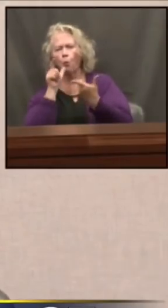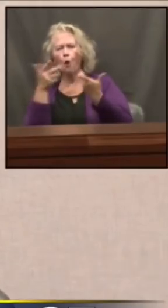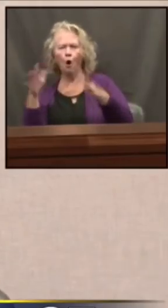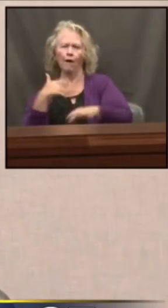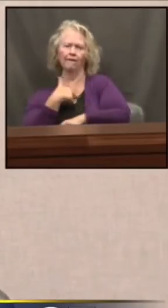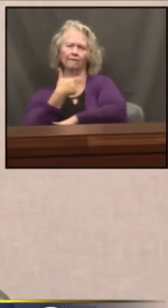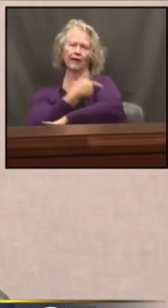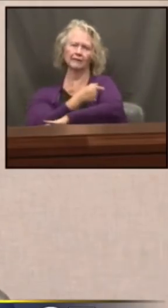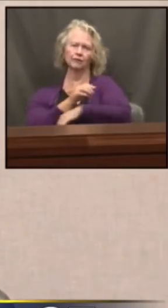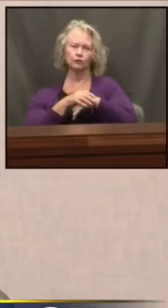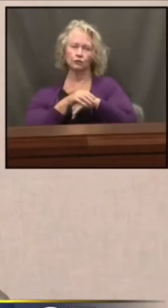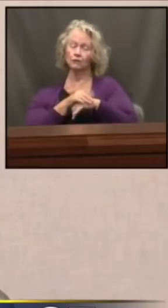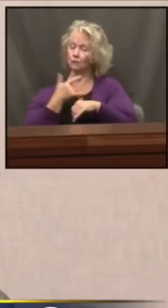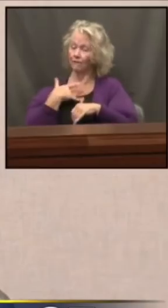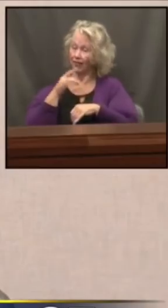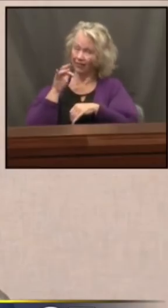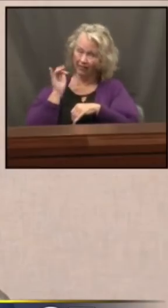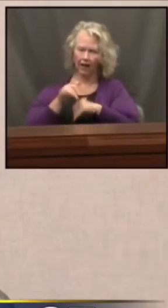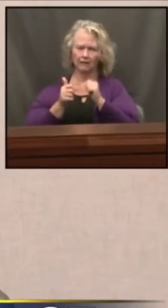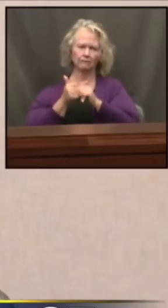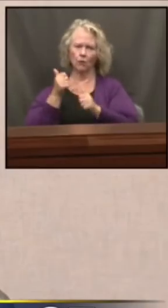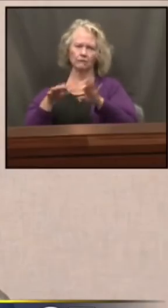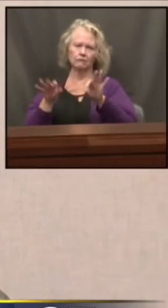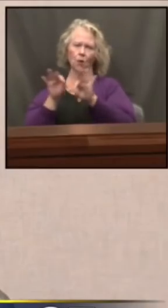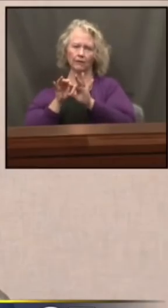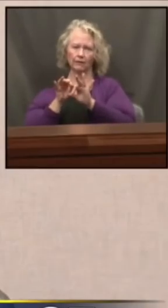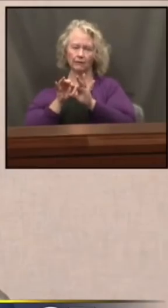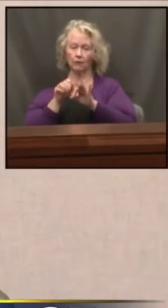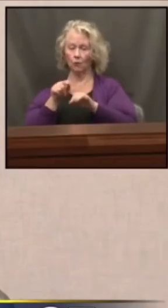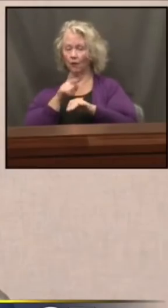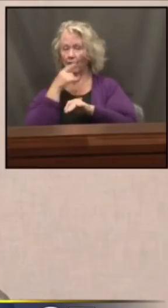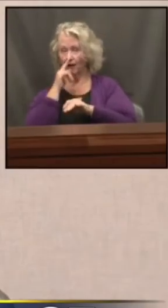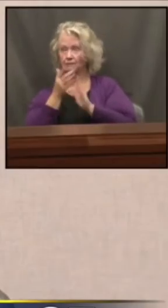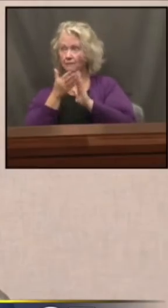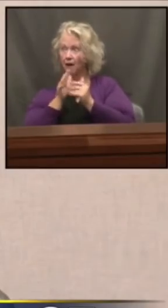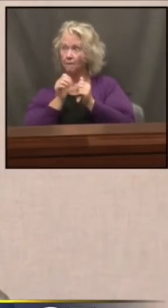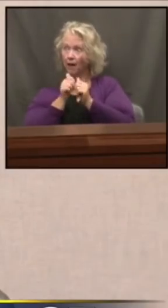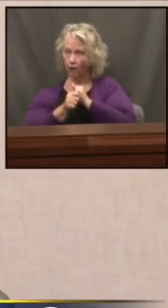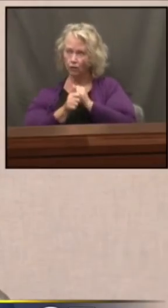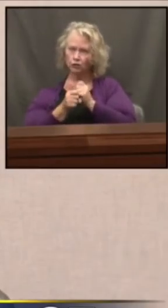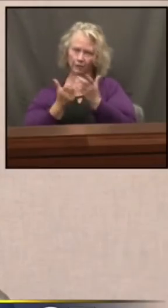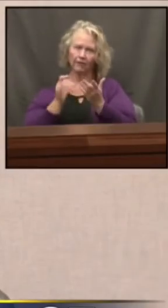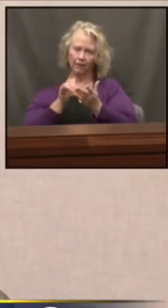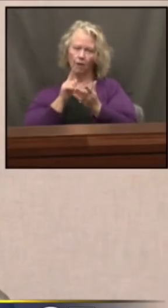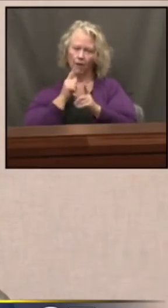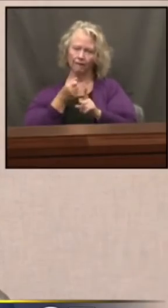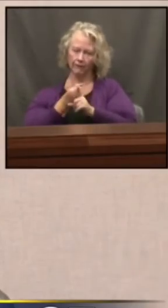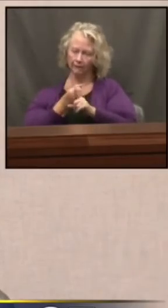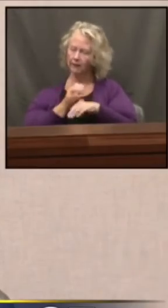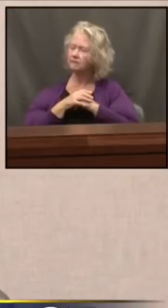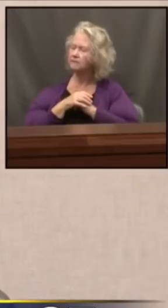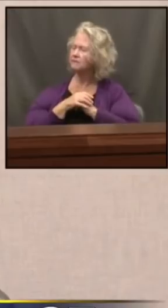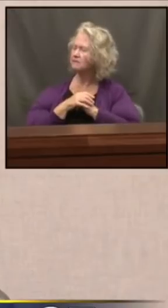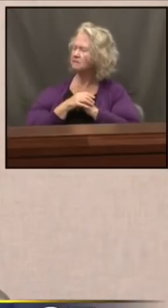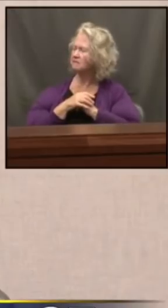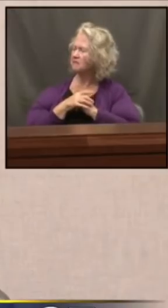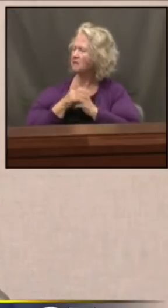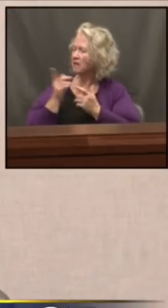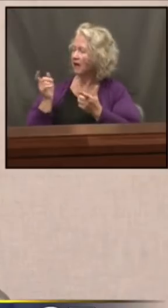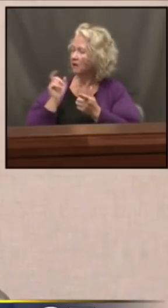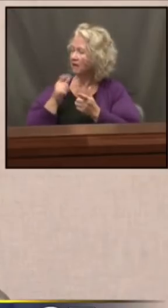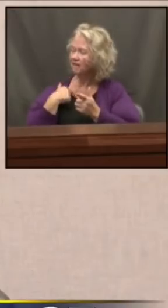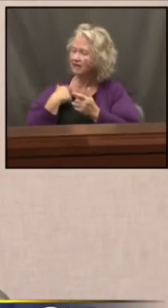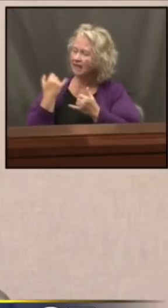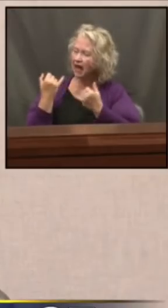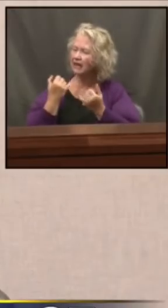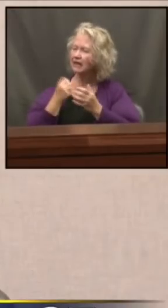to be the most important thing going forward as children become eligible for vaccines. And can you give people an idea of, you know,